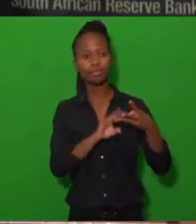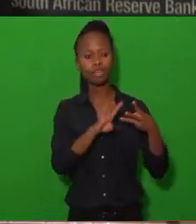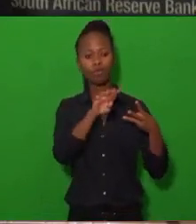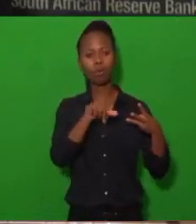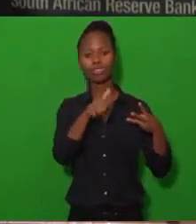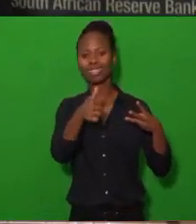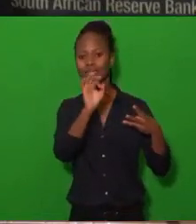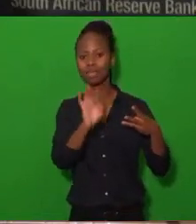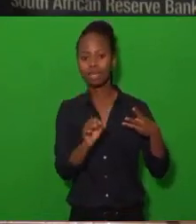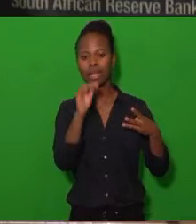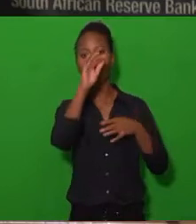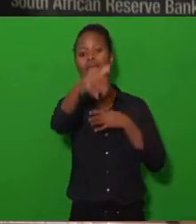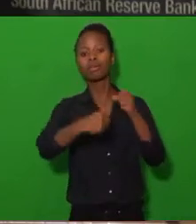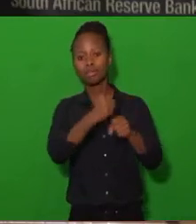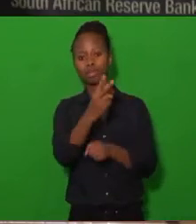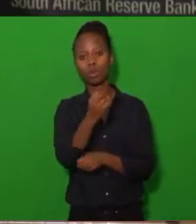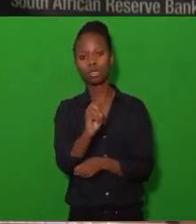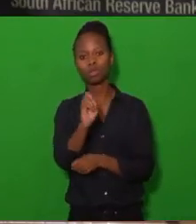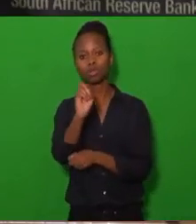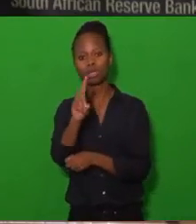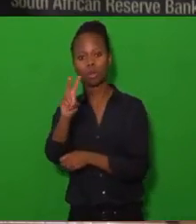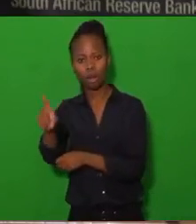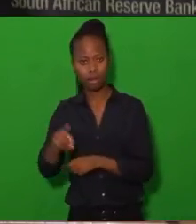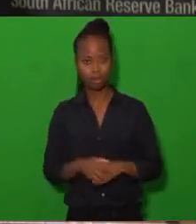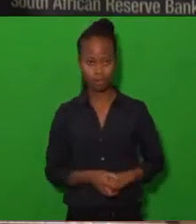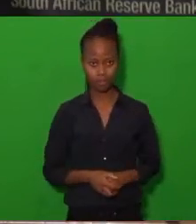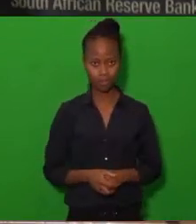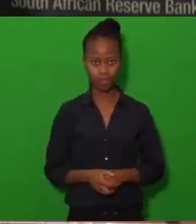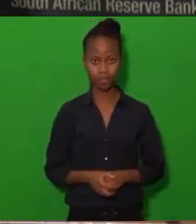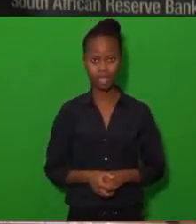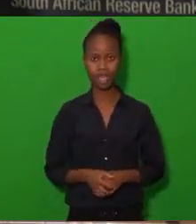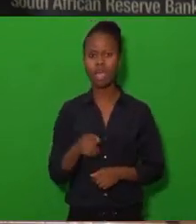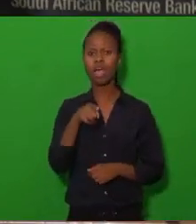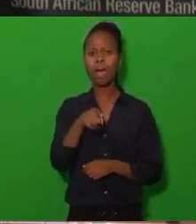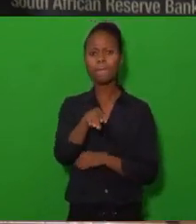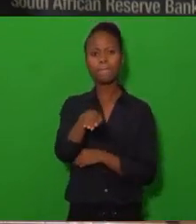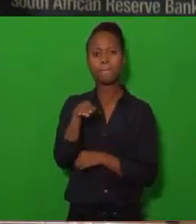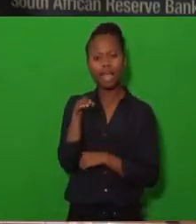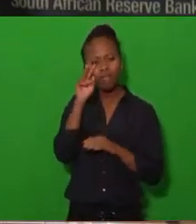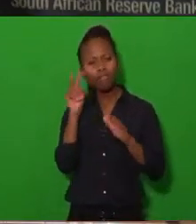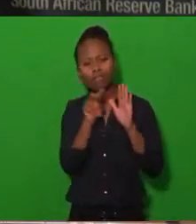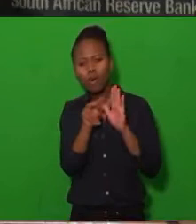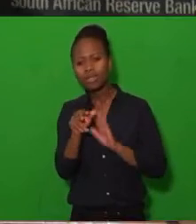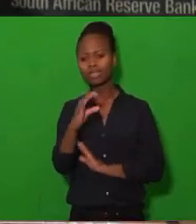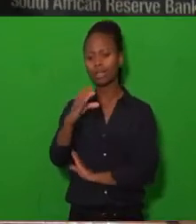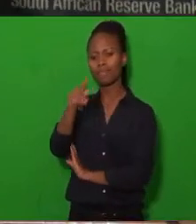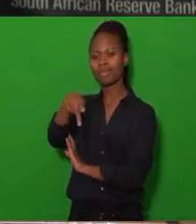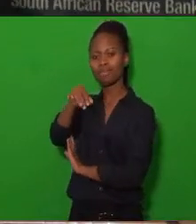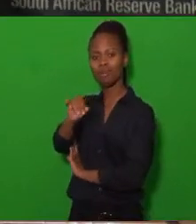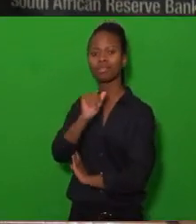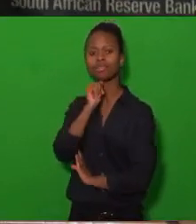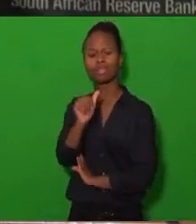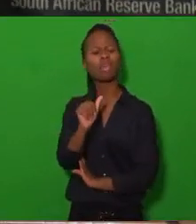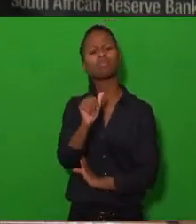2021. The bank's forecast for headline CPI inflation for 2022 is 4.5%.